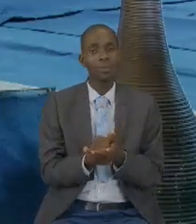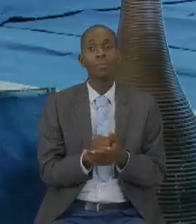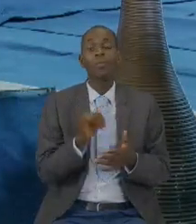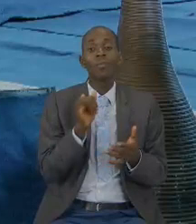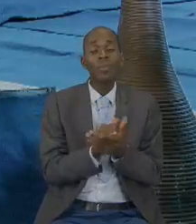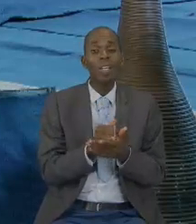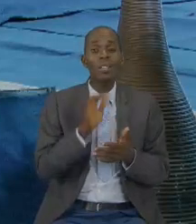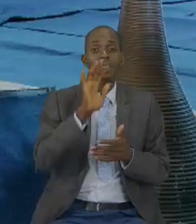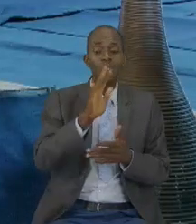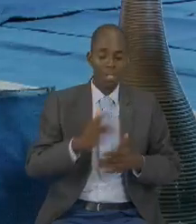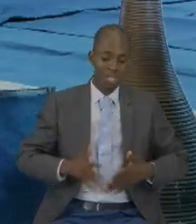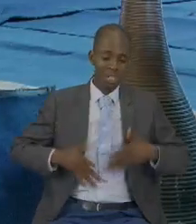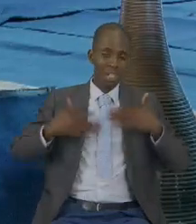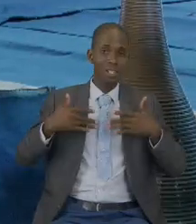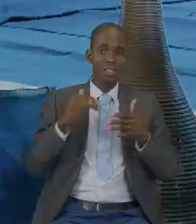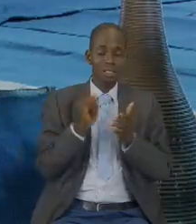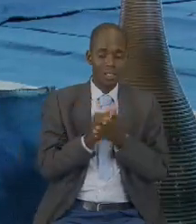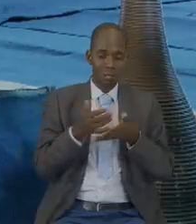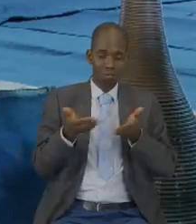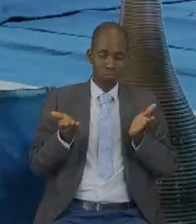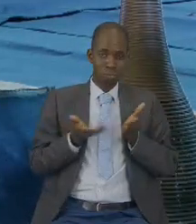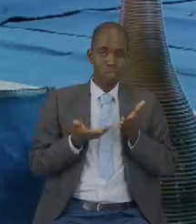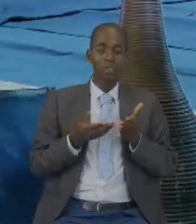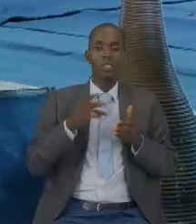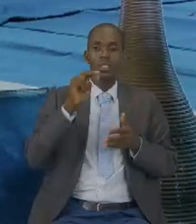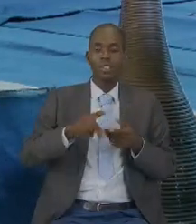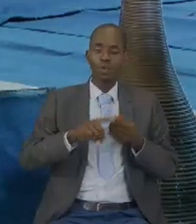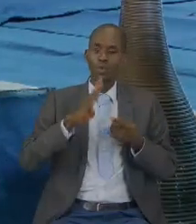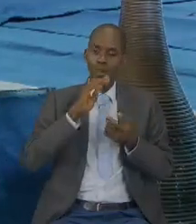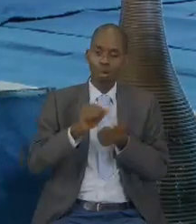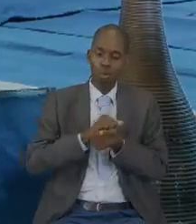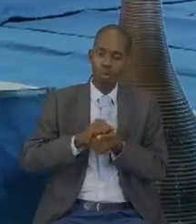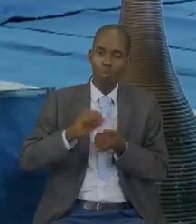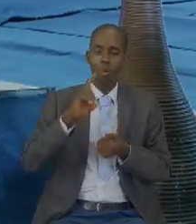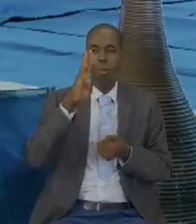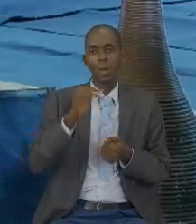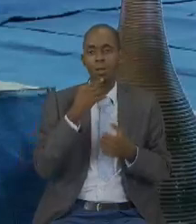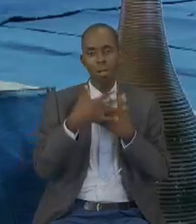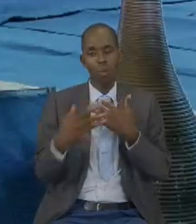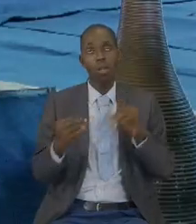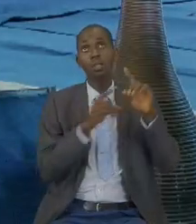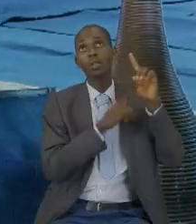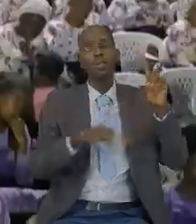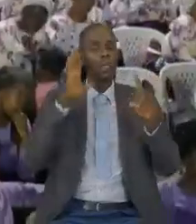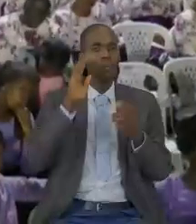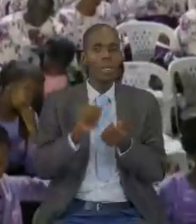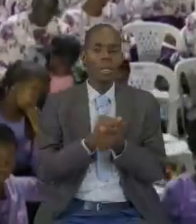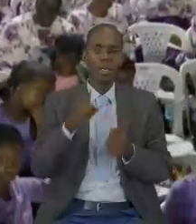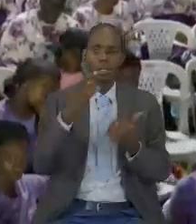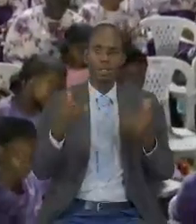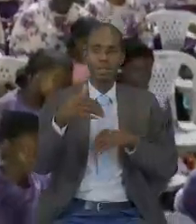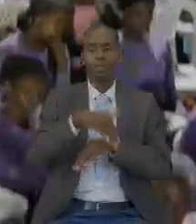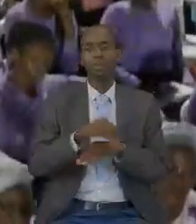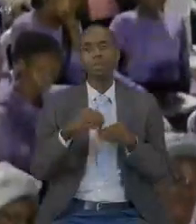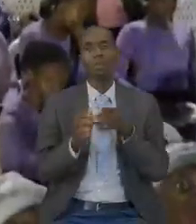plate, that life will be washed by the blood of the Lamb, and the Lord will wash you tonight. He